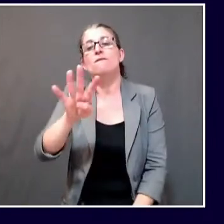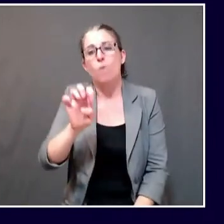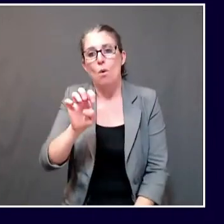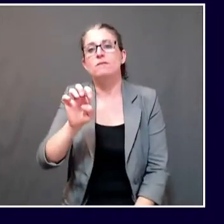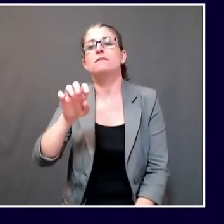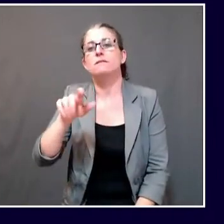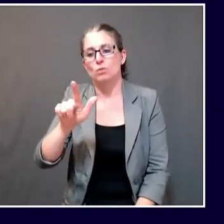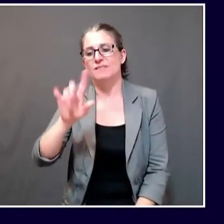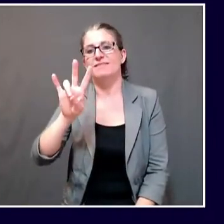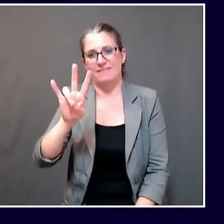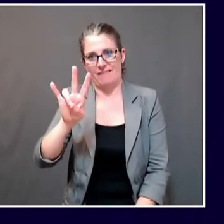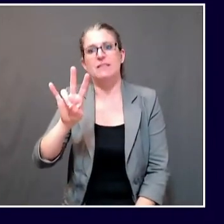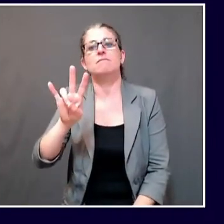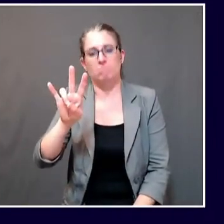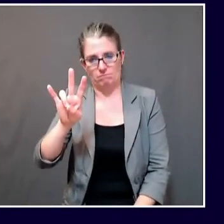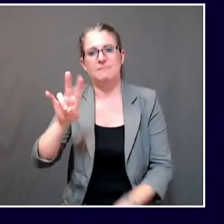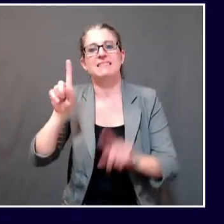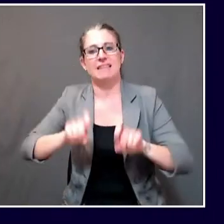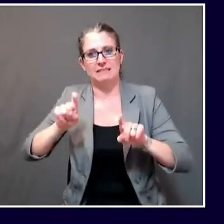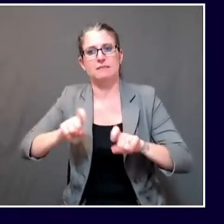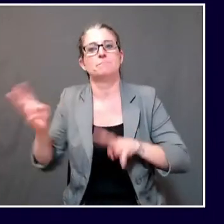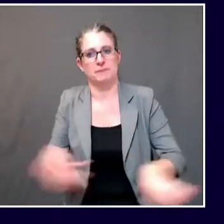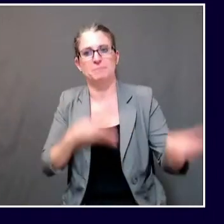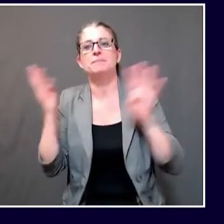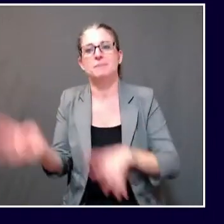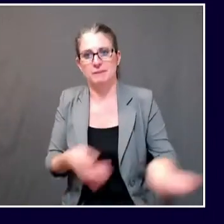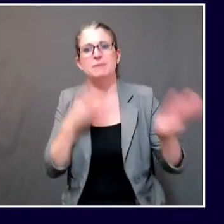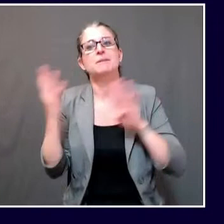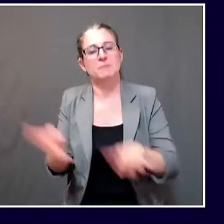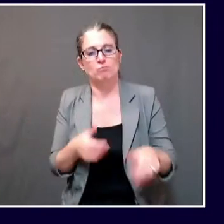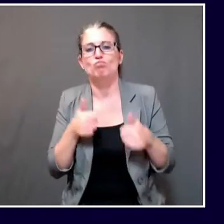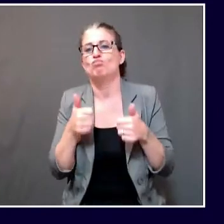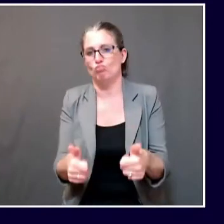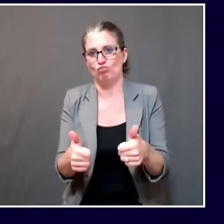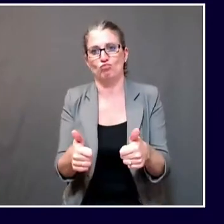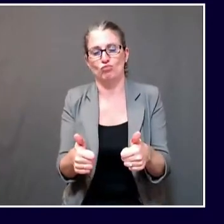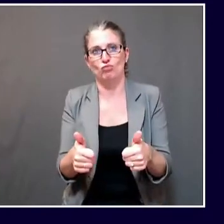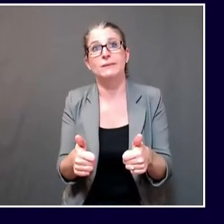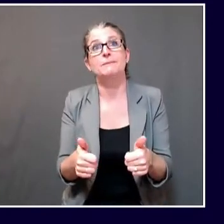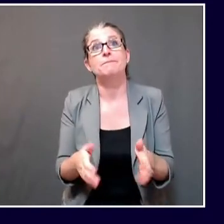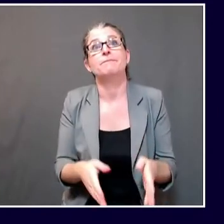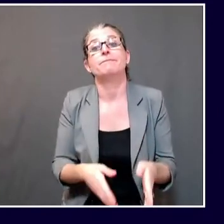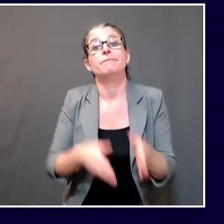Next, I'd like to provide an update on testing among out-of-state individuals.